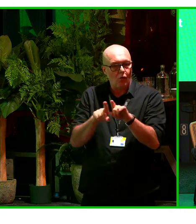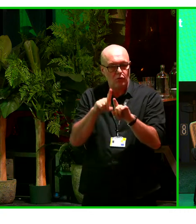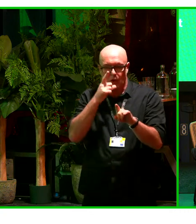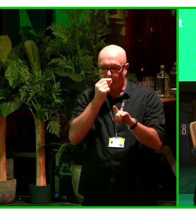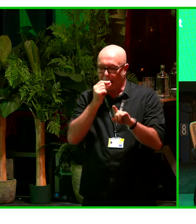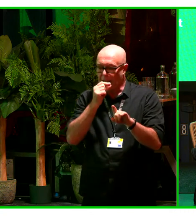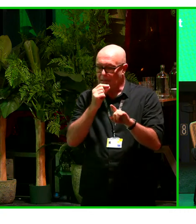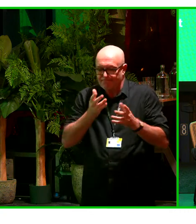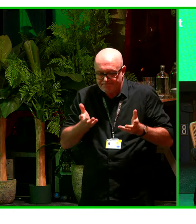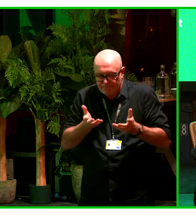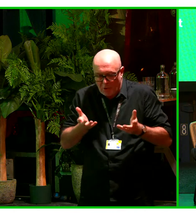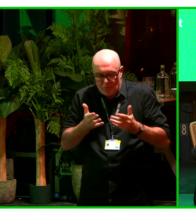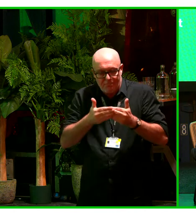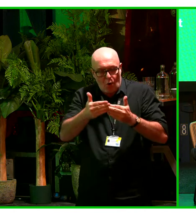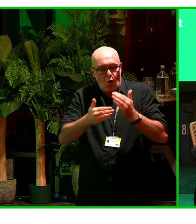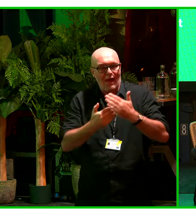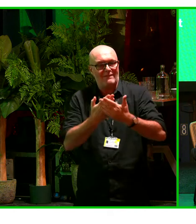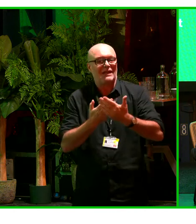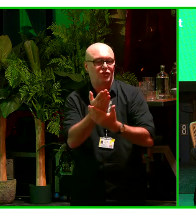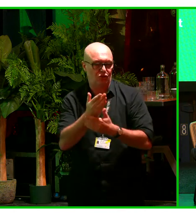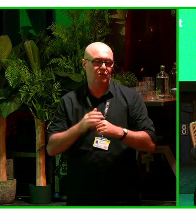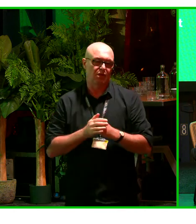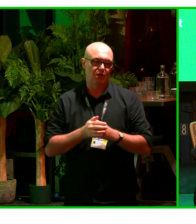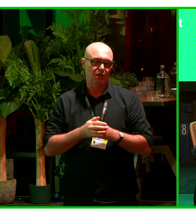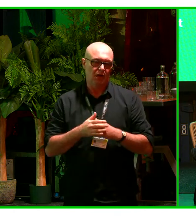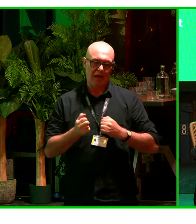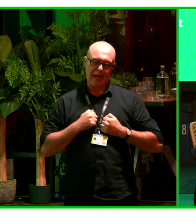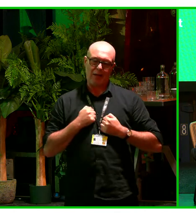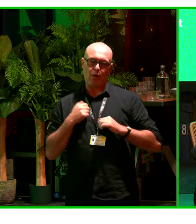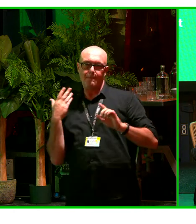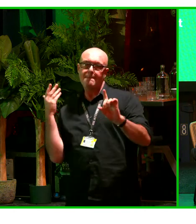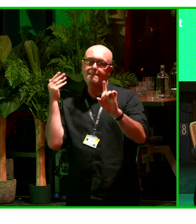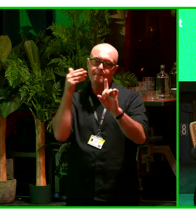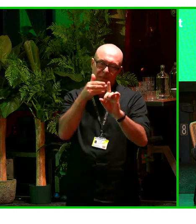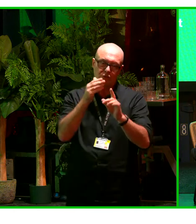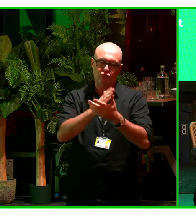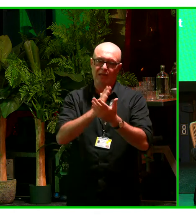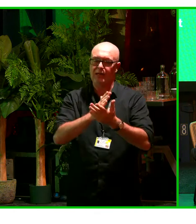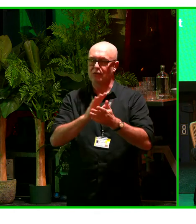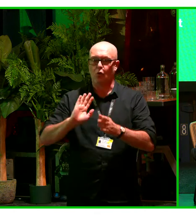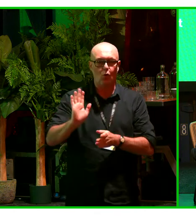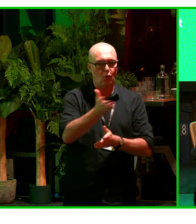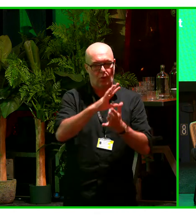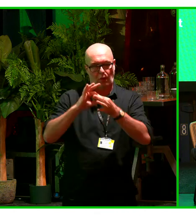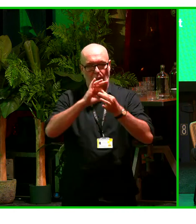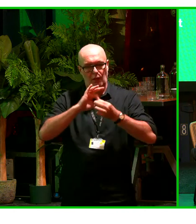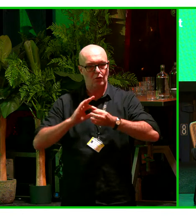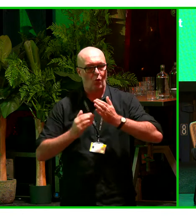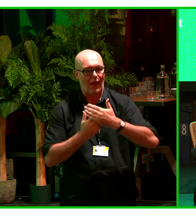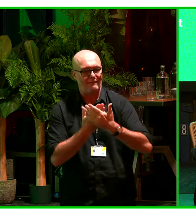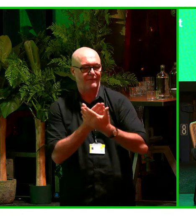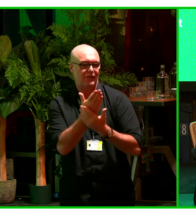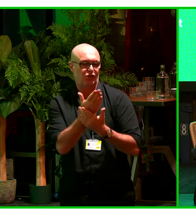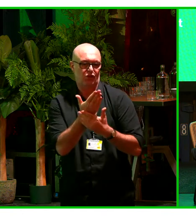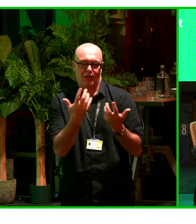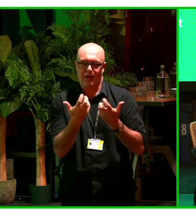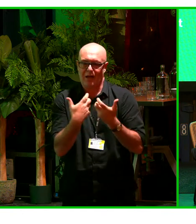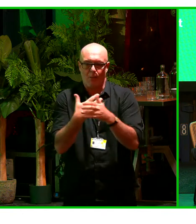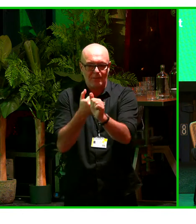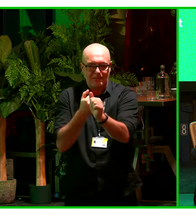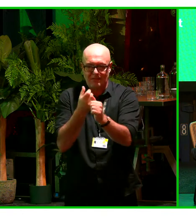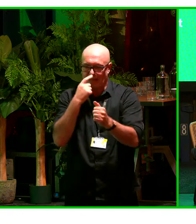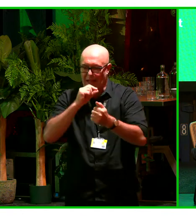So at Energy Systems Catapult, our mission is all about innovation in energy systems, and particularly about how businesses can build on